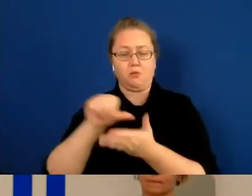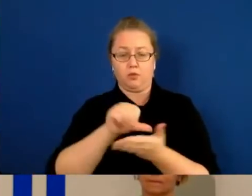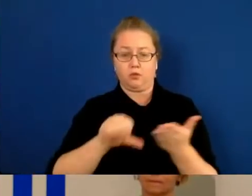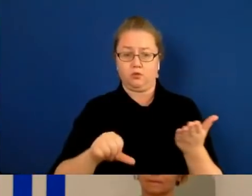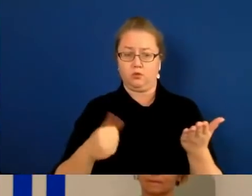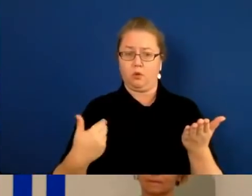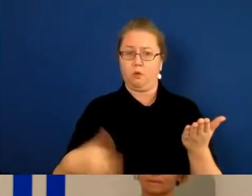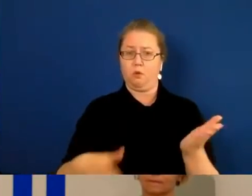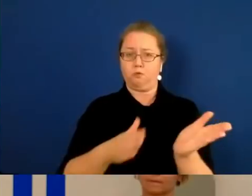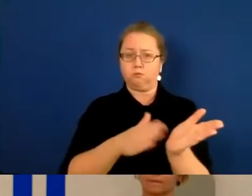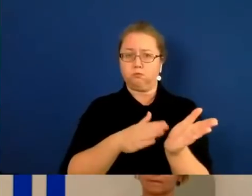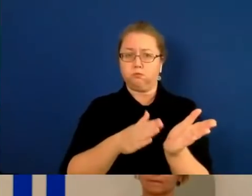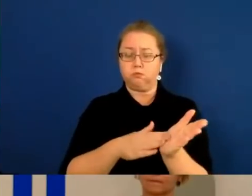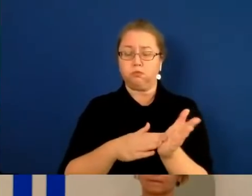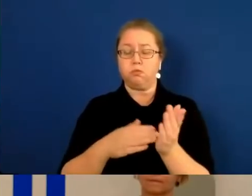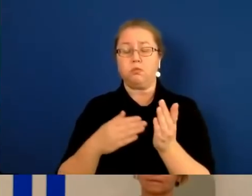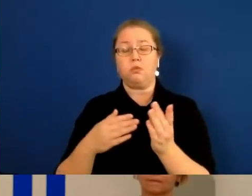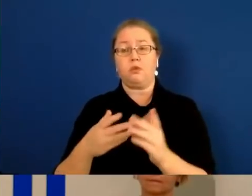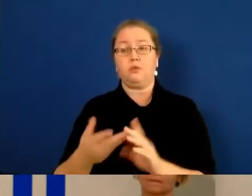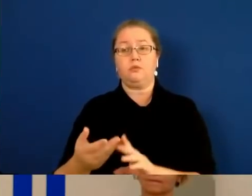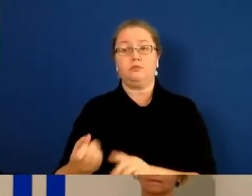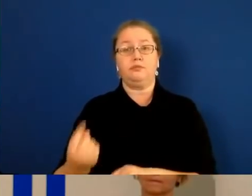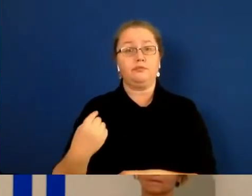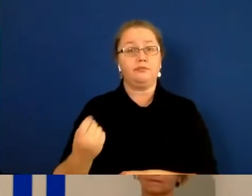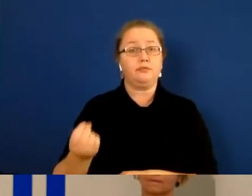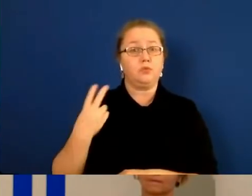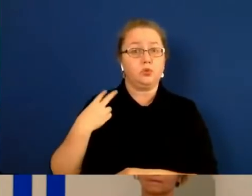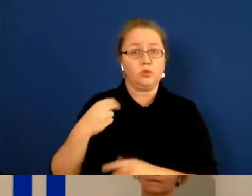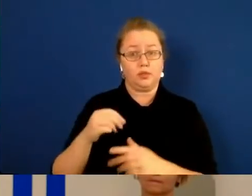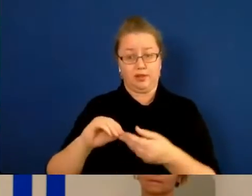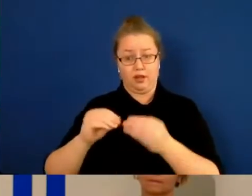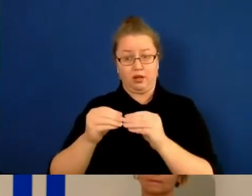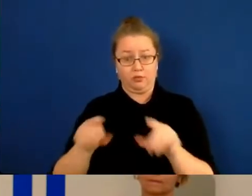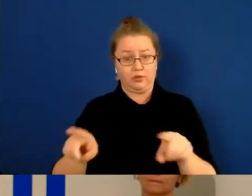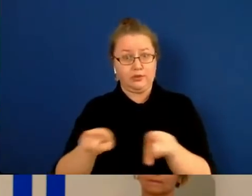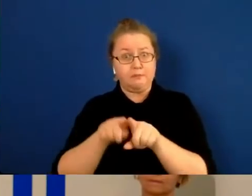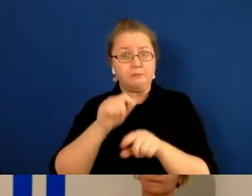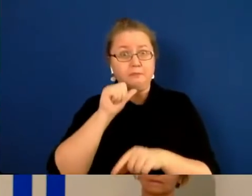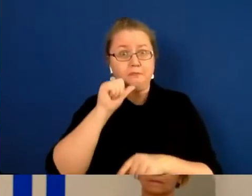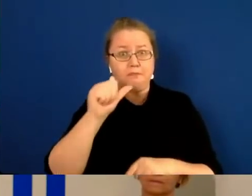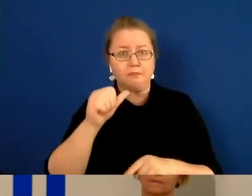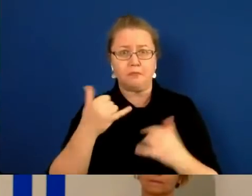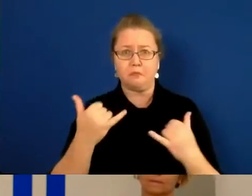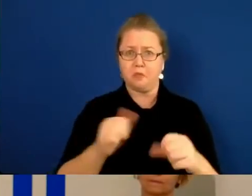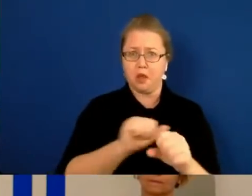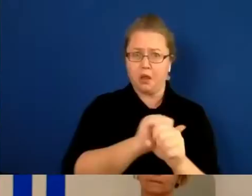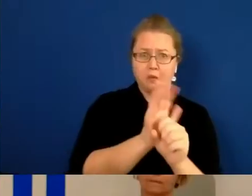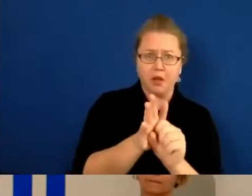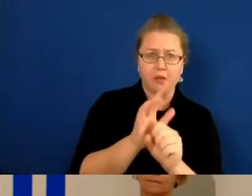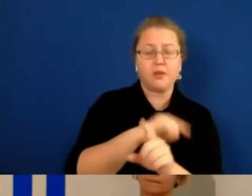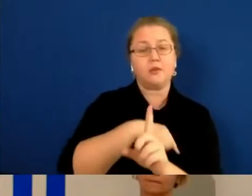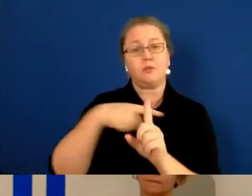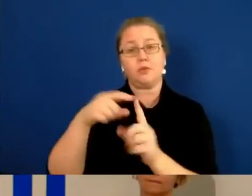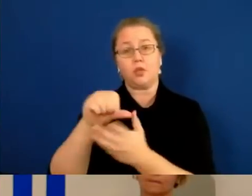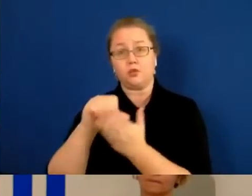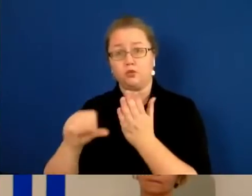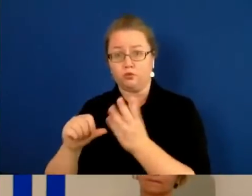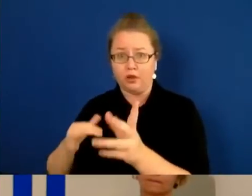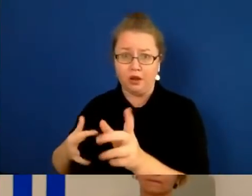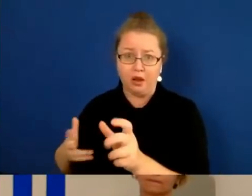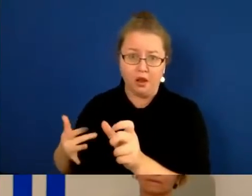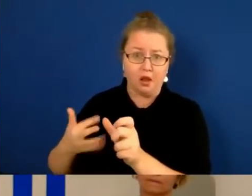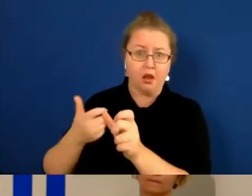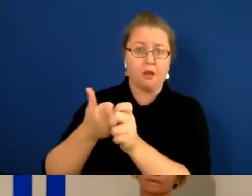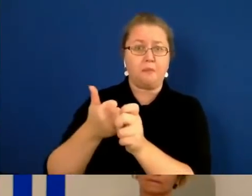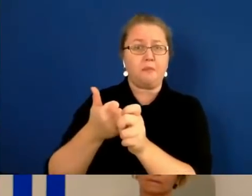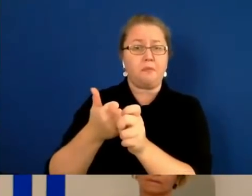5,920 surgeries were performed. That's the week that included Thanksgiving, so we were down a day. This week, the initial report is